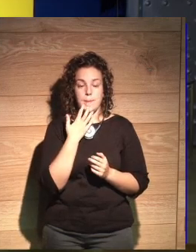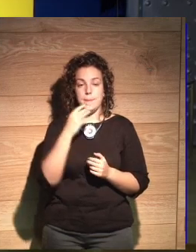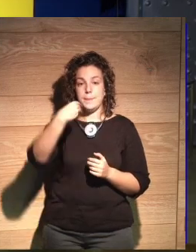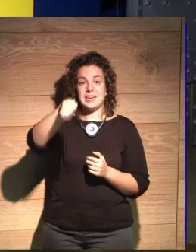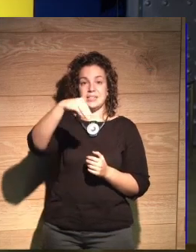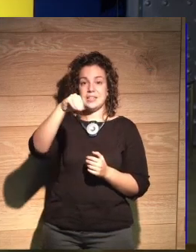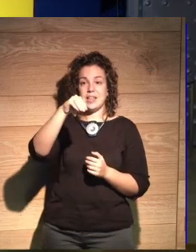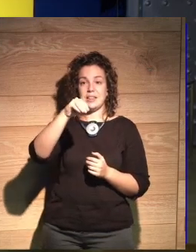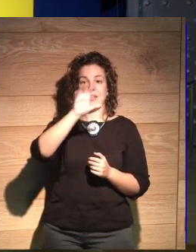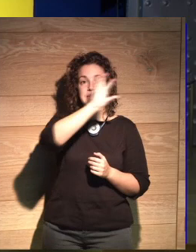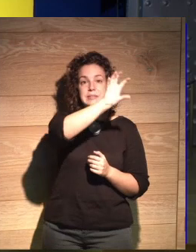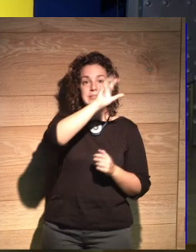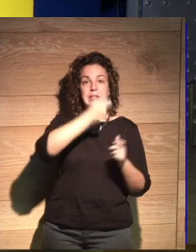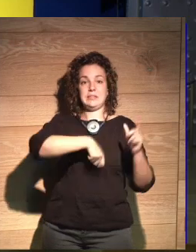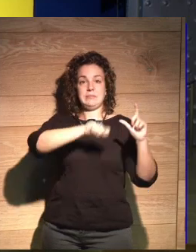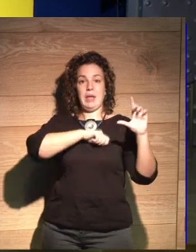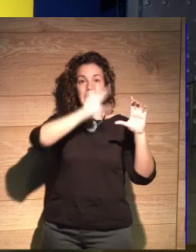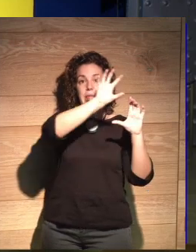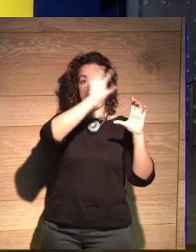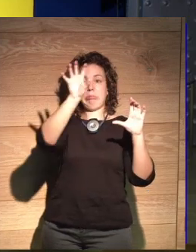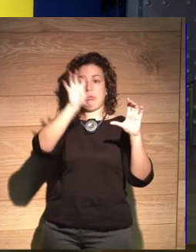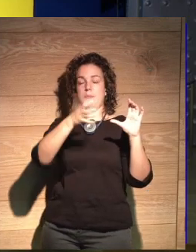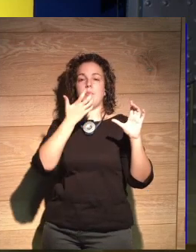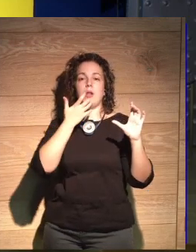minister. That might go some distance towards